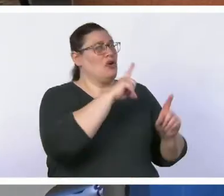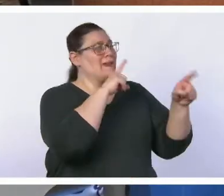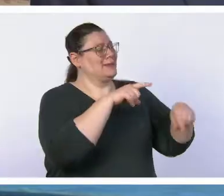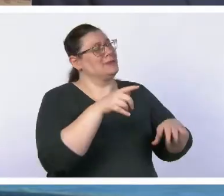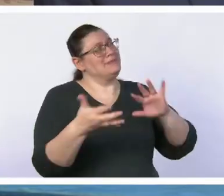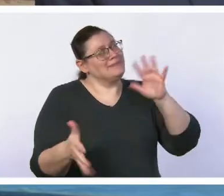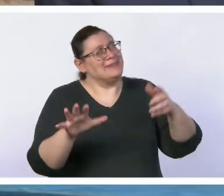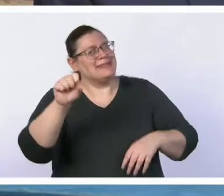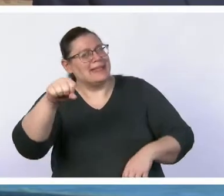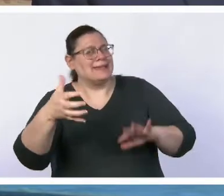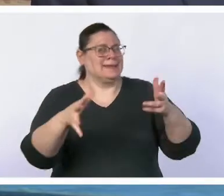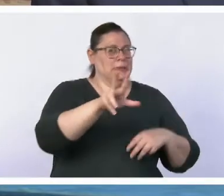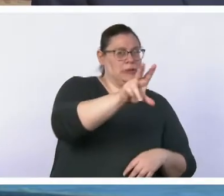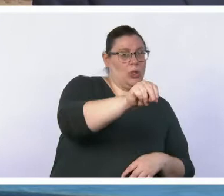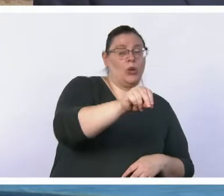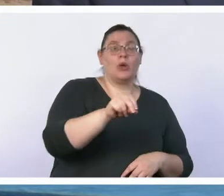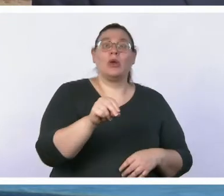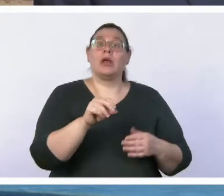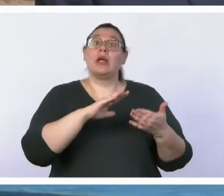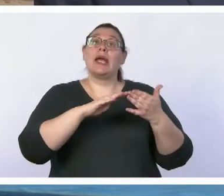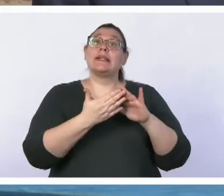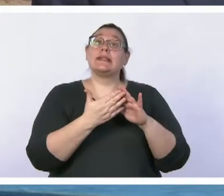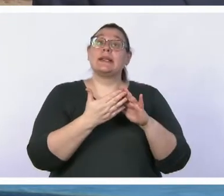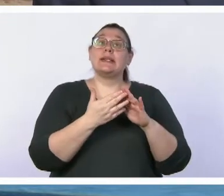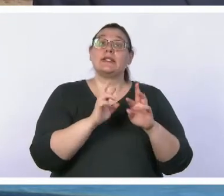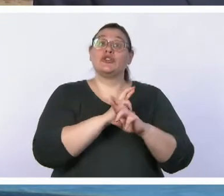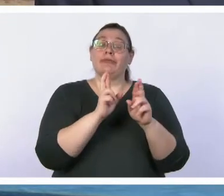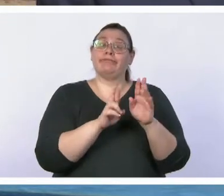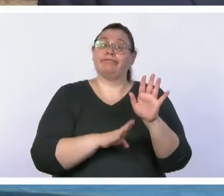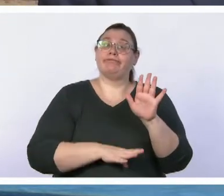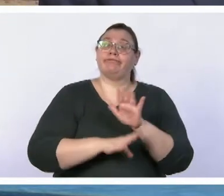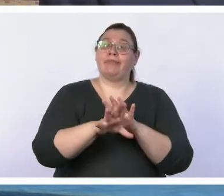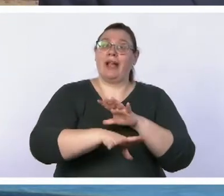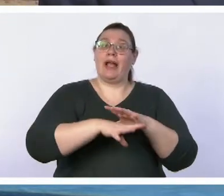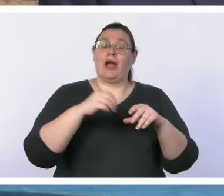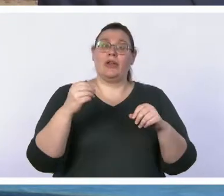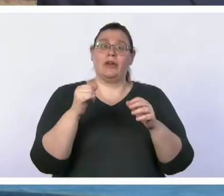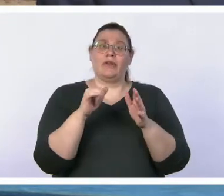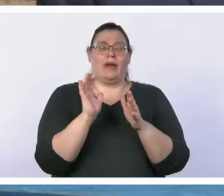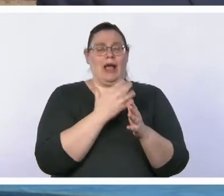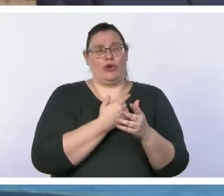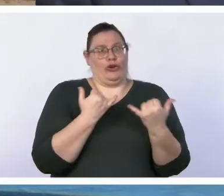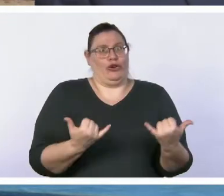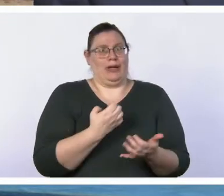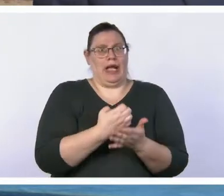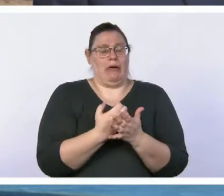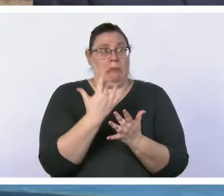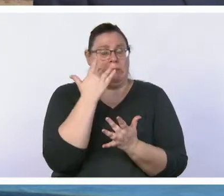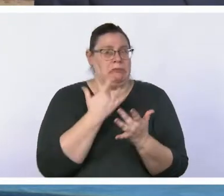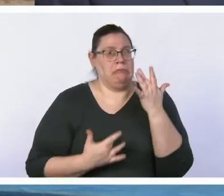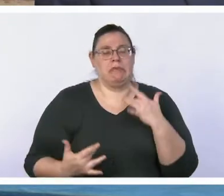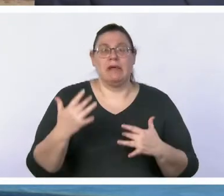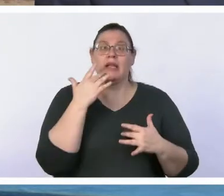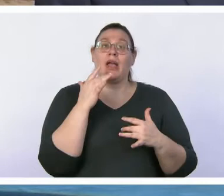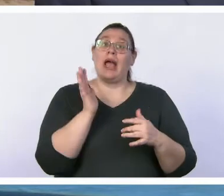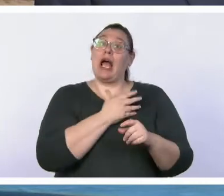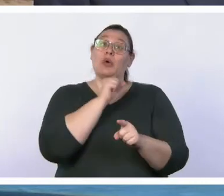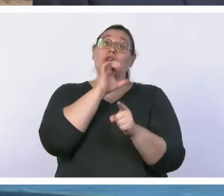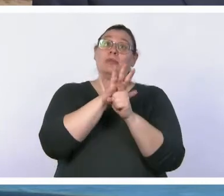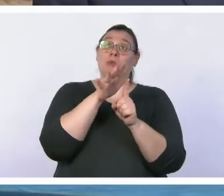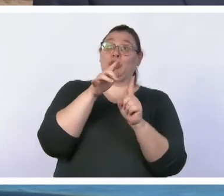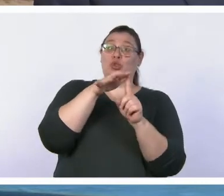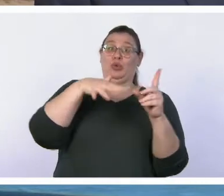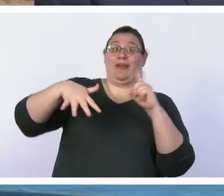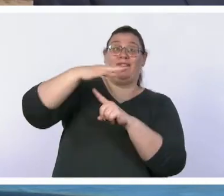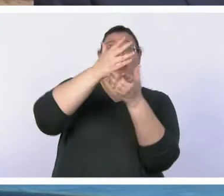also that as the city looks to emerge from this economic trough that we're in, our commitment to the environment